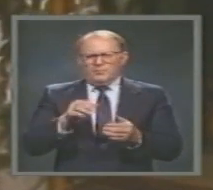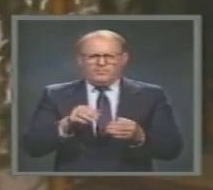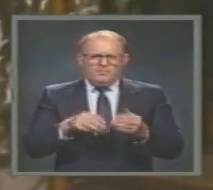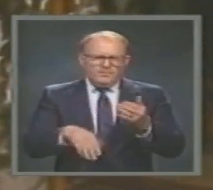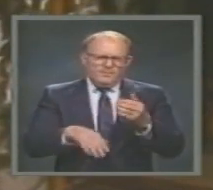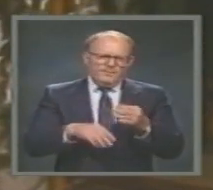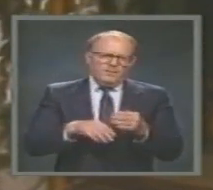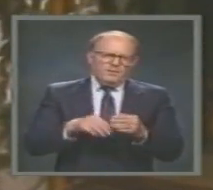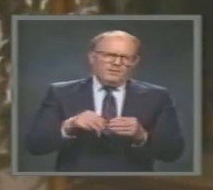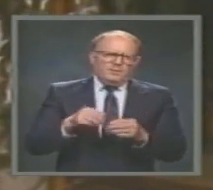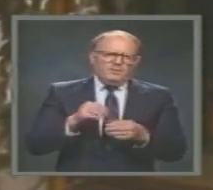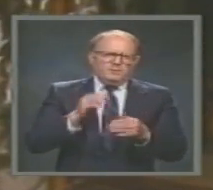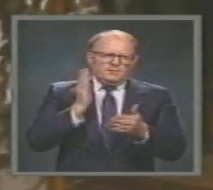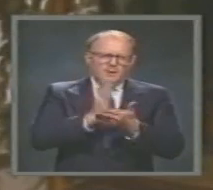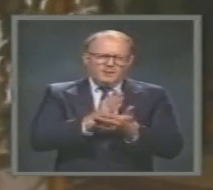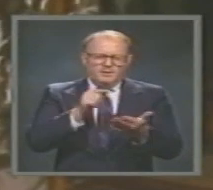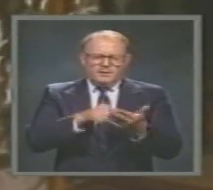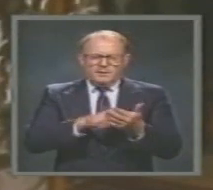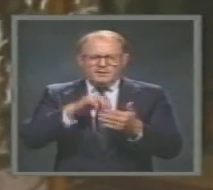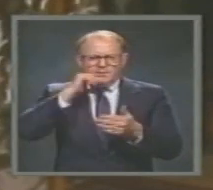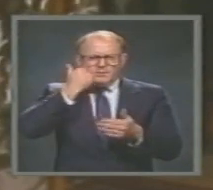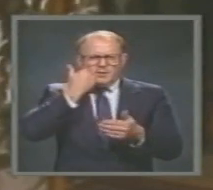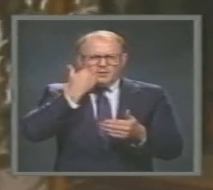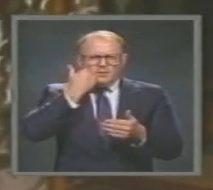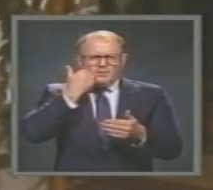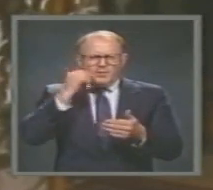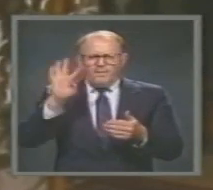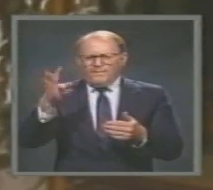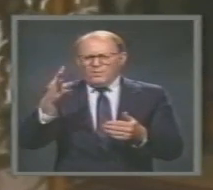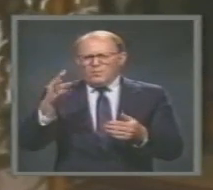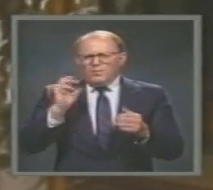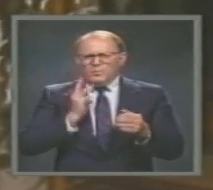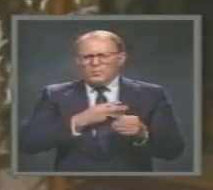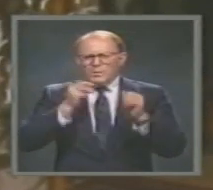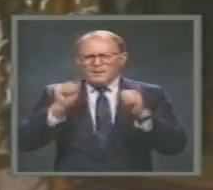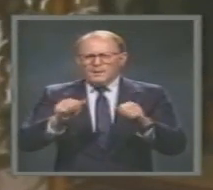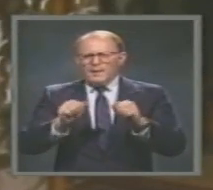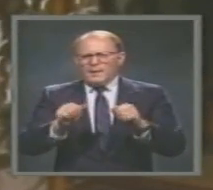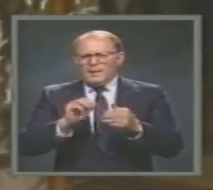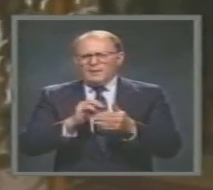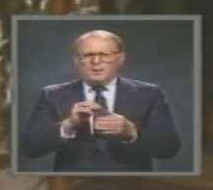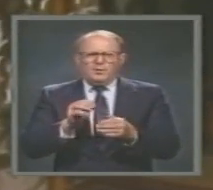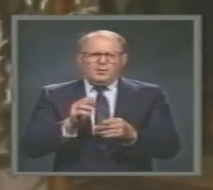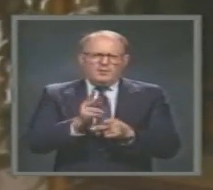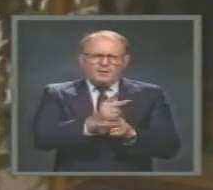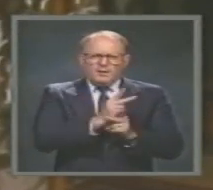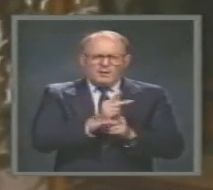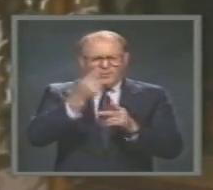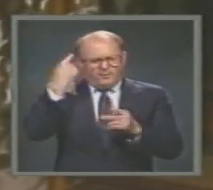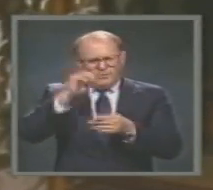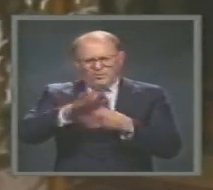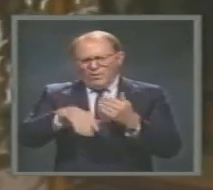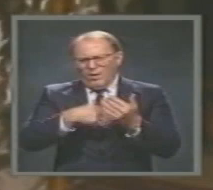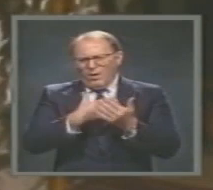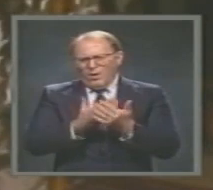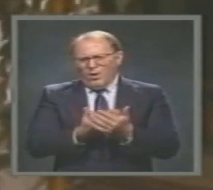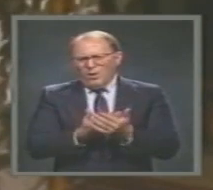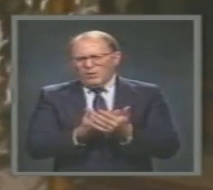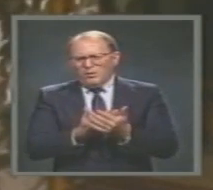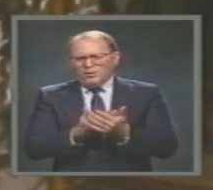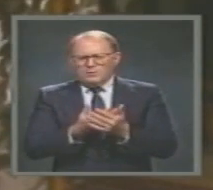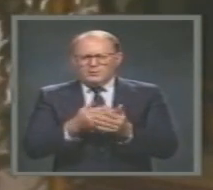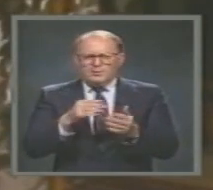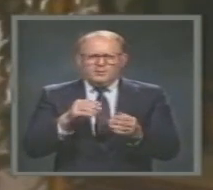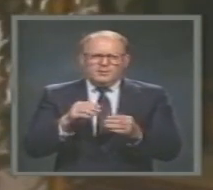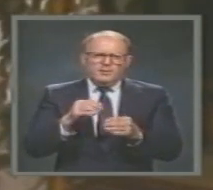shame. Fourth, we can become actively engaged in caring for the many unwanted babies born instead of